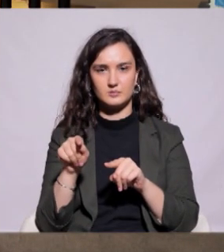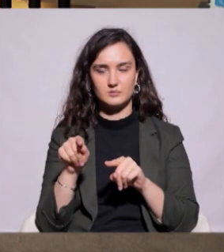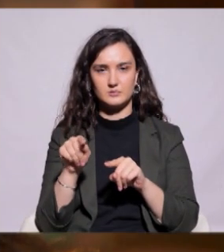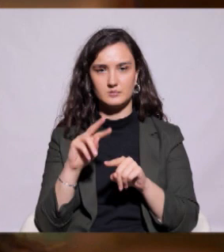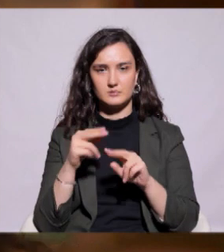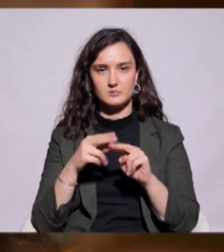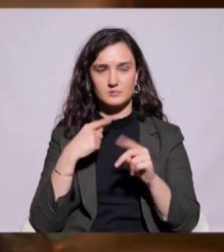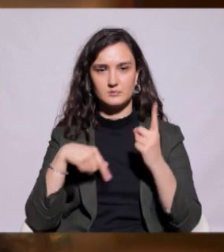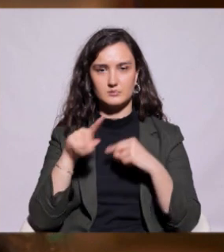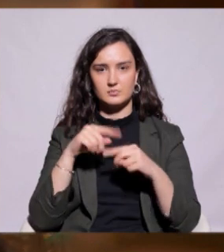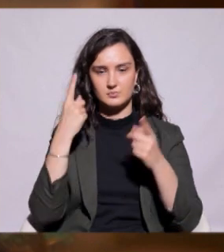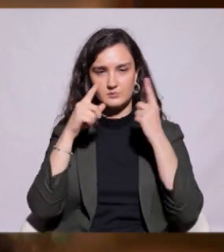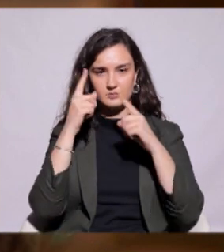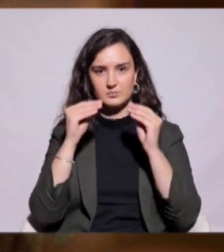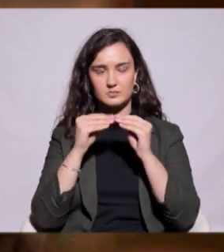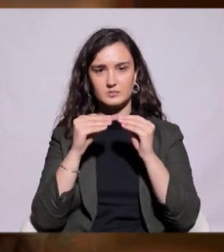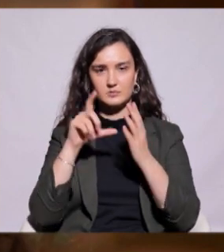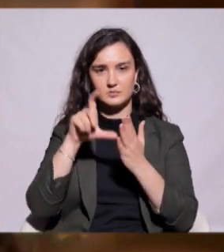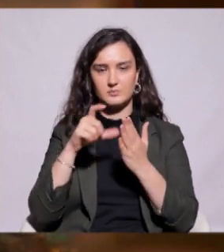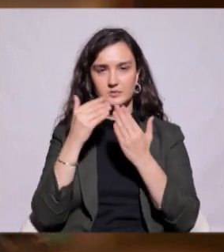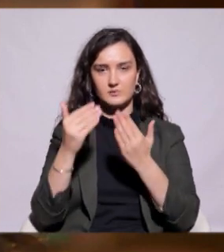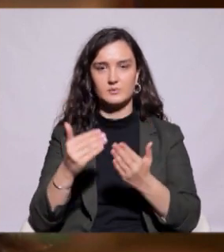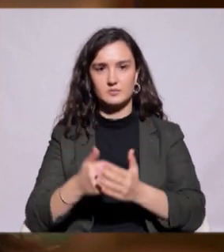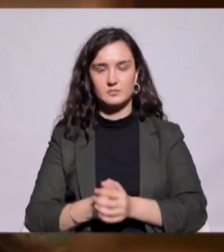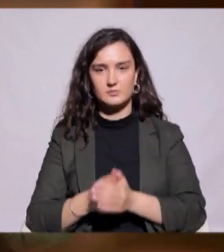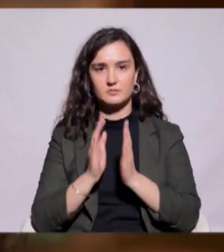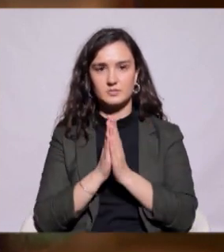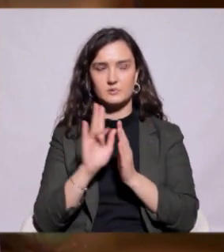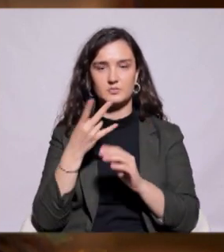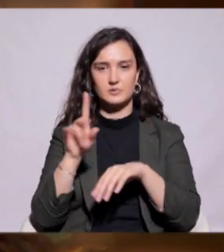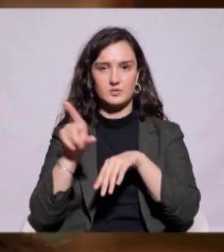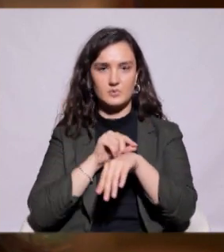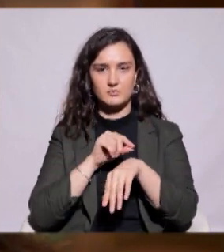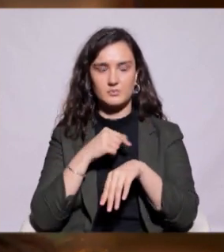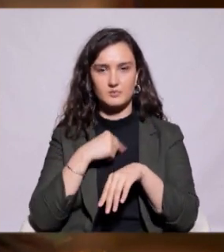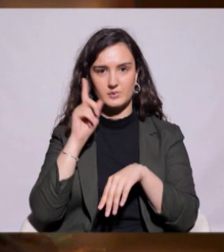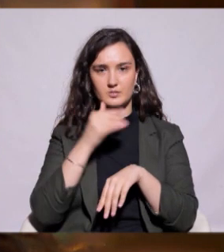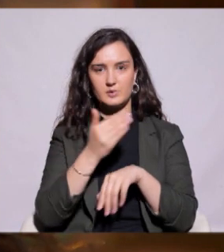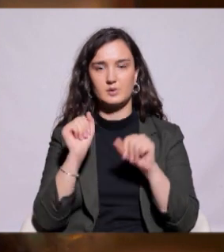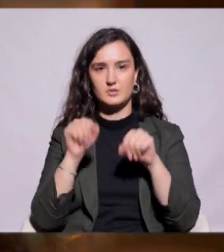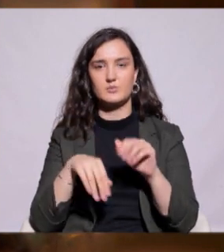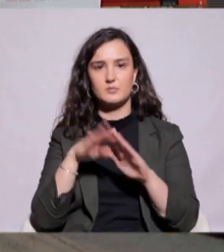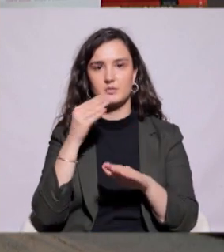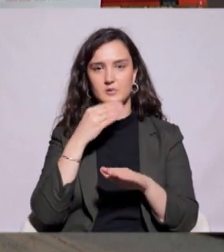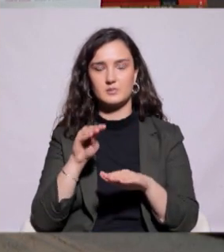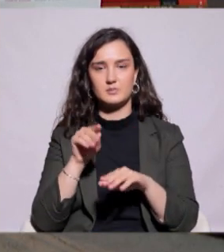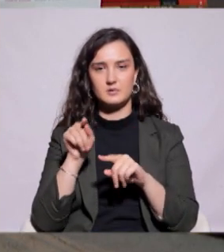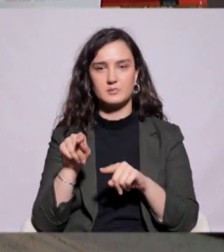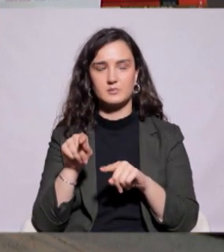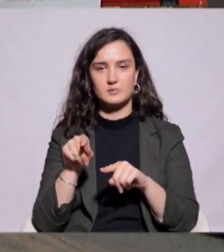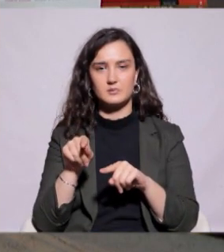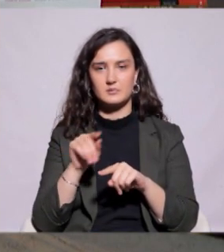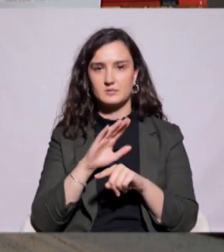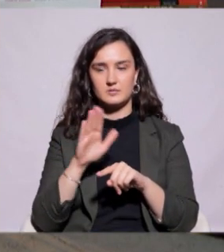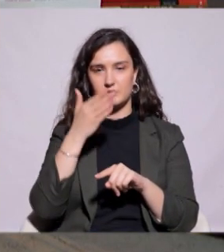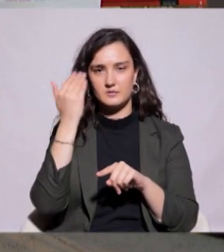screen, and we have created a template for you, but please do not copy-paste. We know you can do better than that. Do